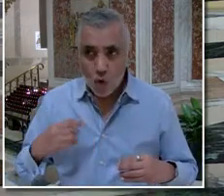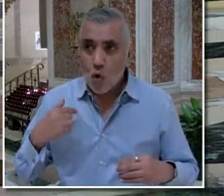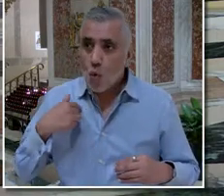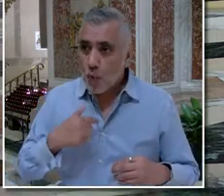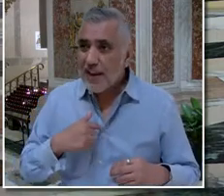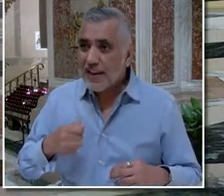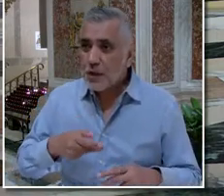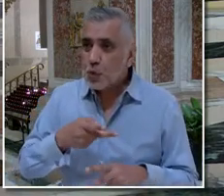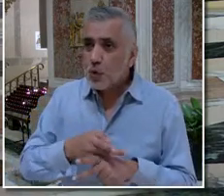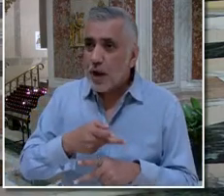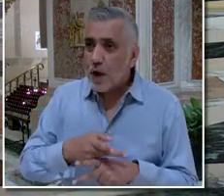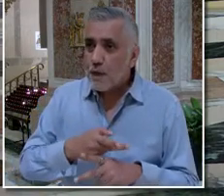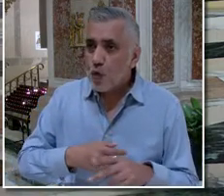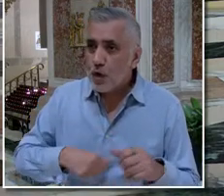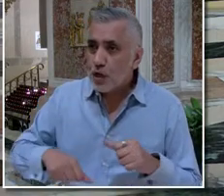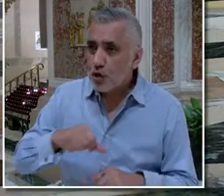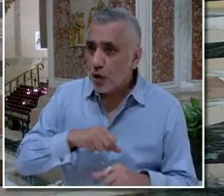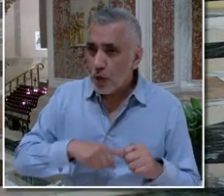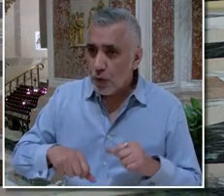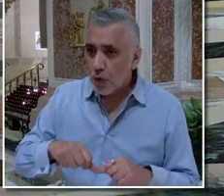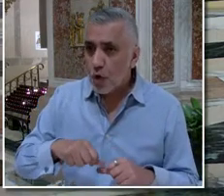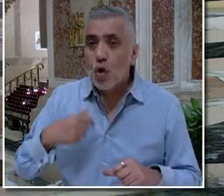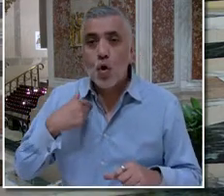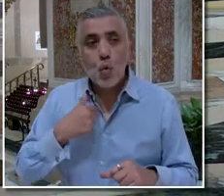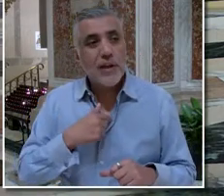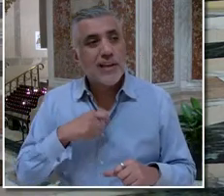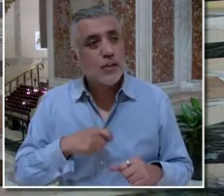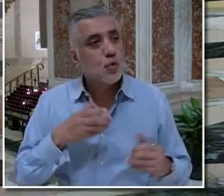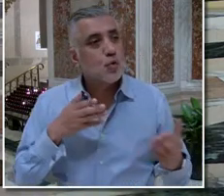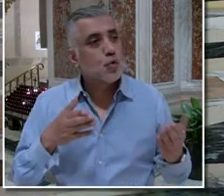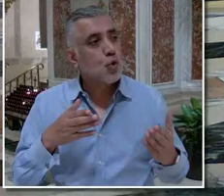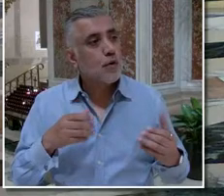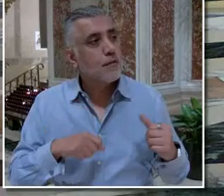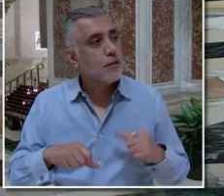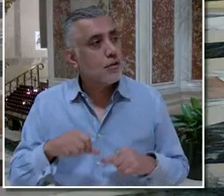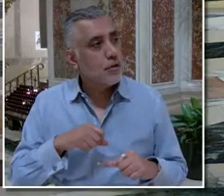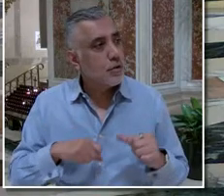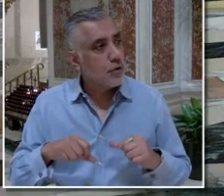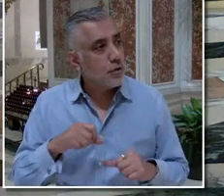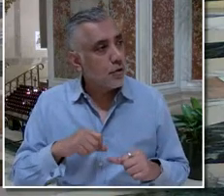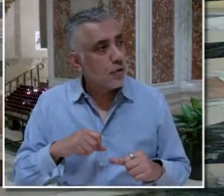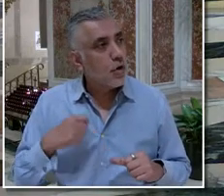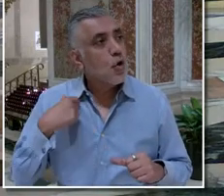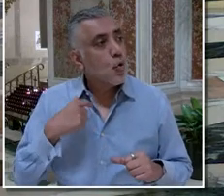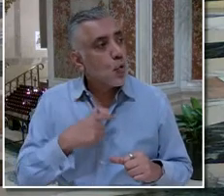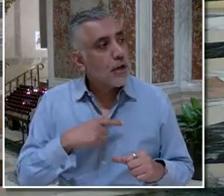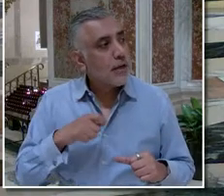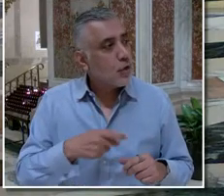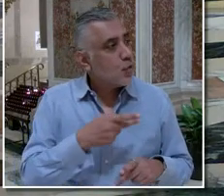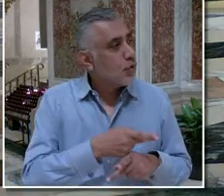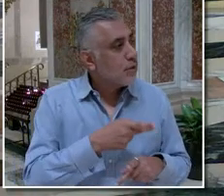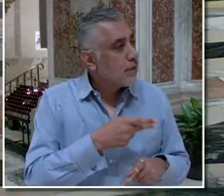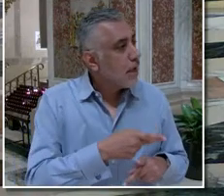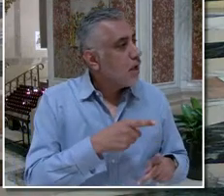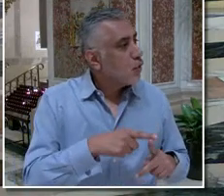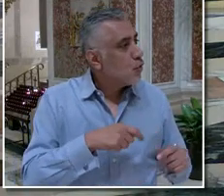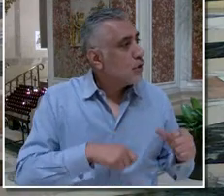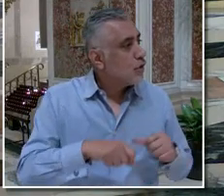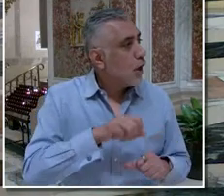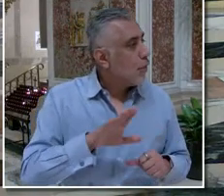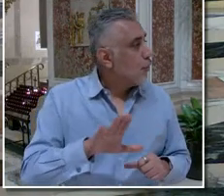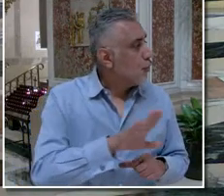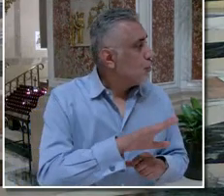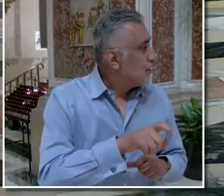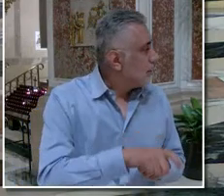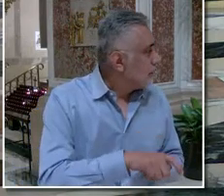care for one another, to serve one another, to tend to one another's